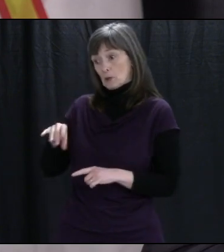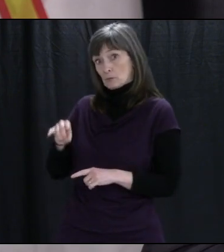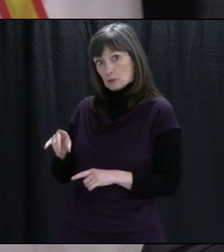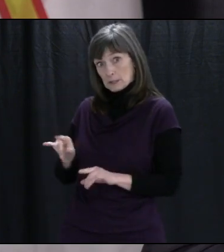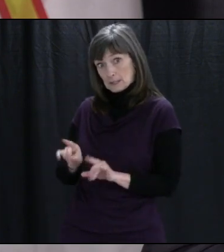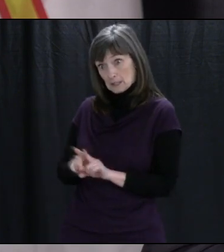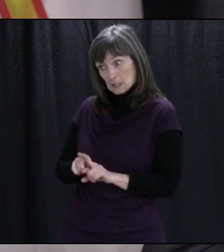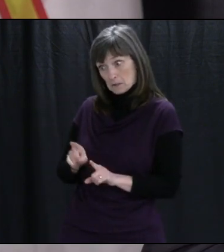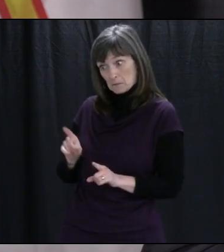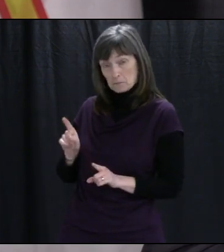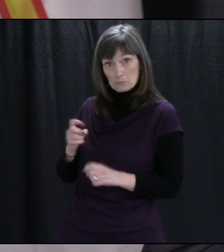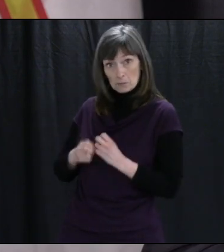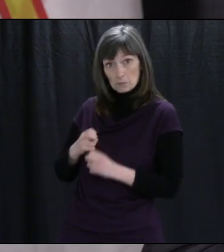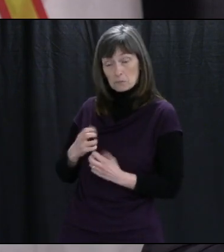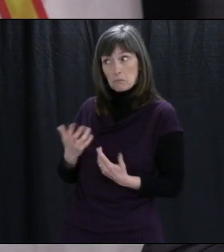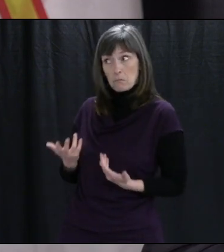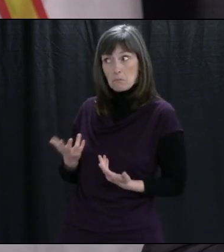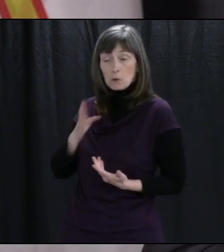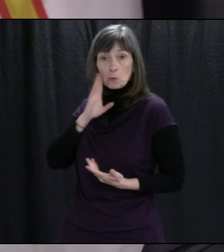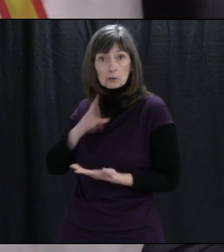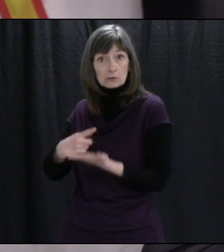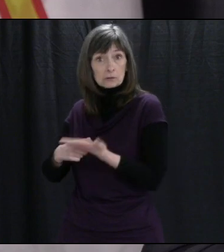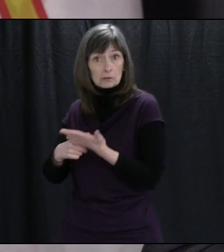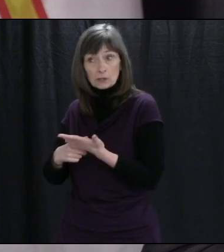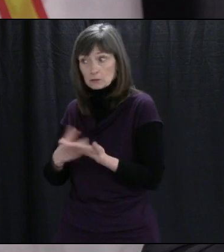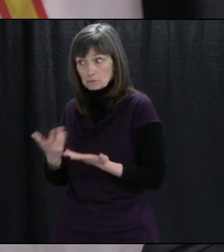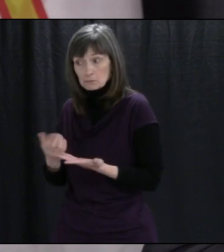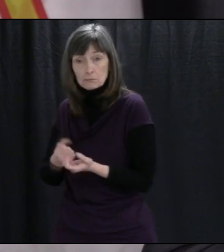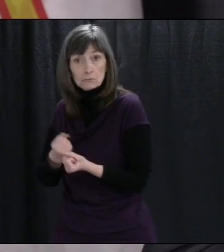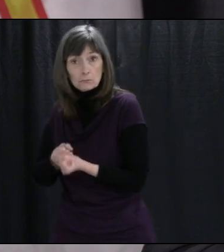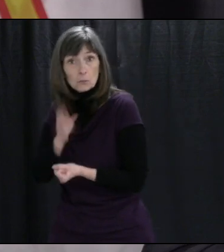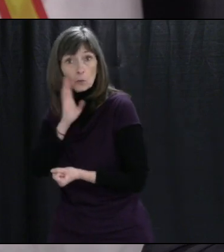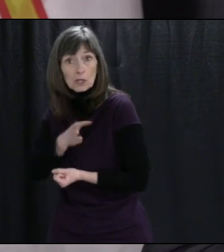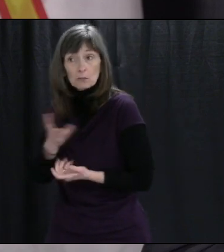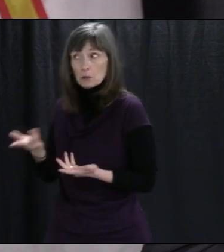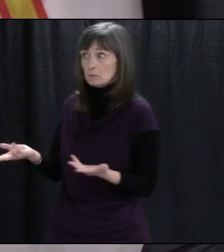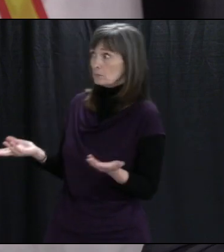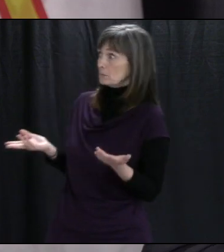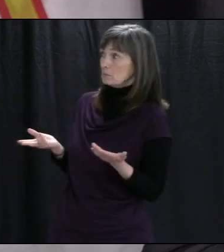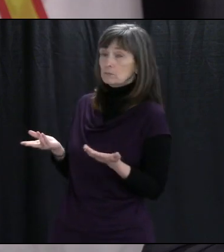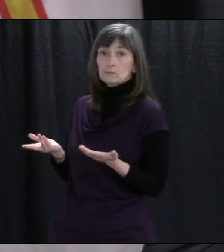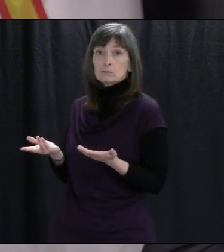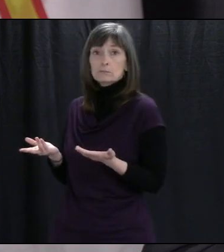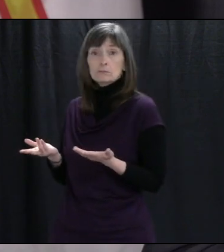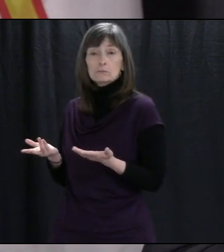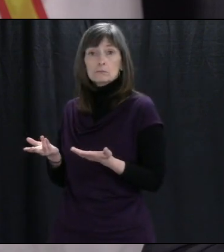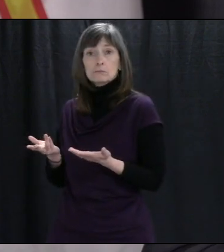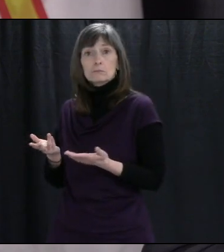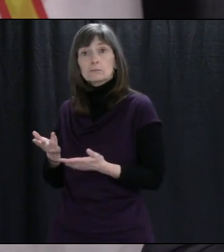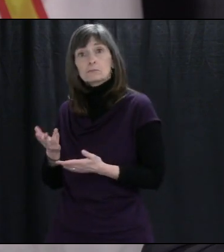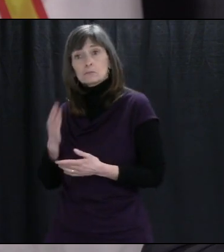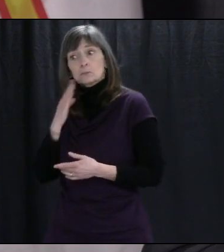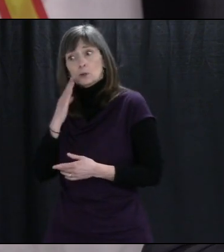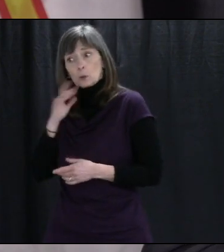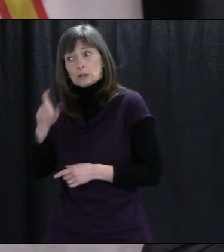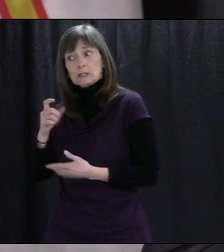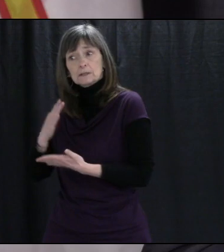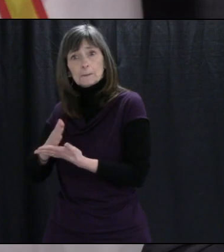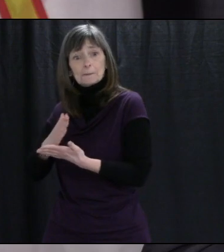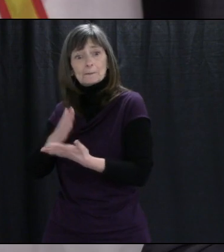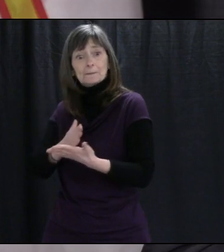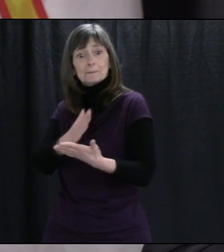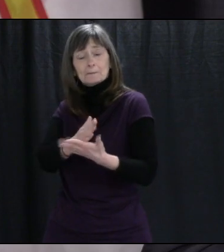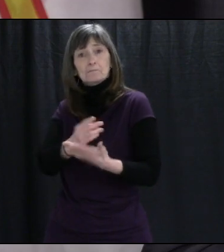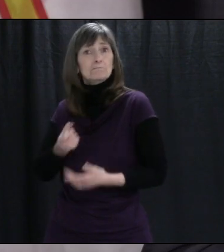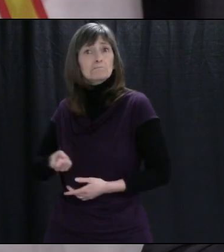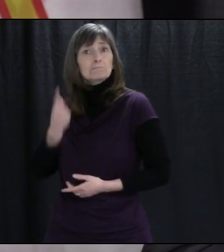we'll certainly be more than willing to do that as well. We realize that these are personal stops that people would need, and we want to work with all those